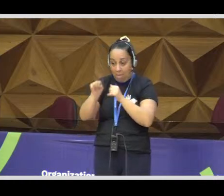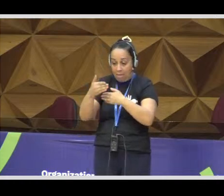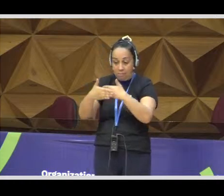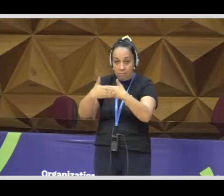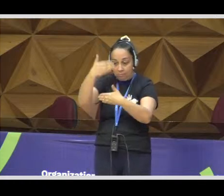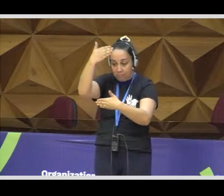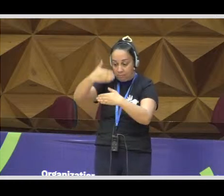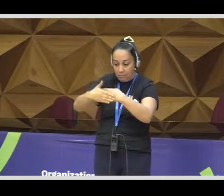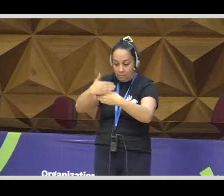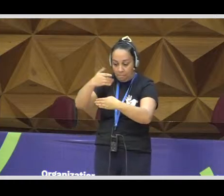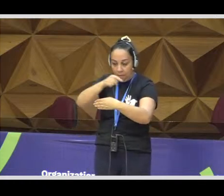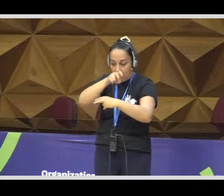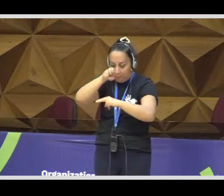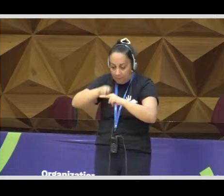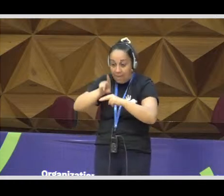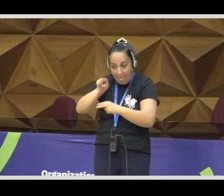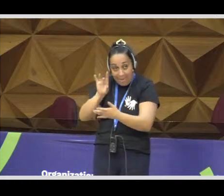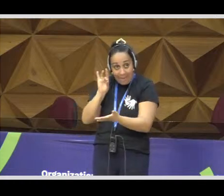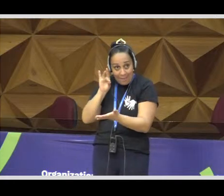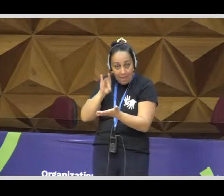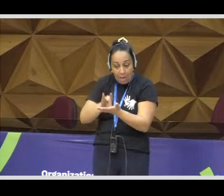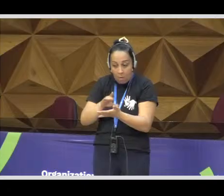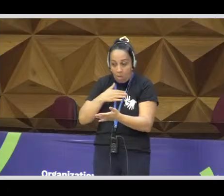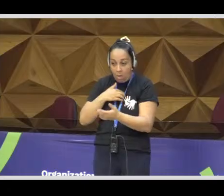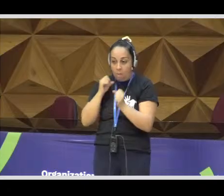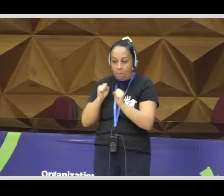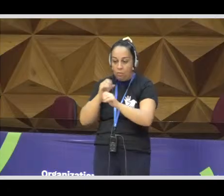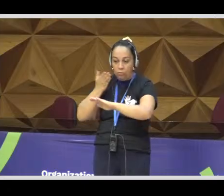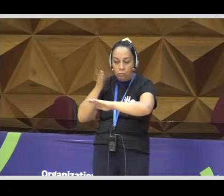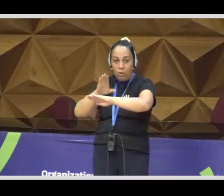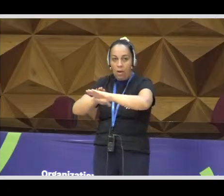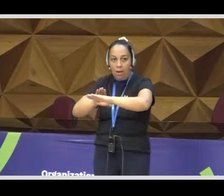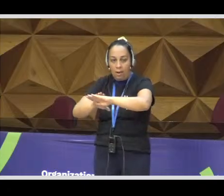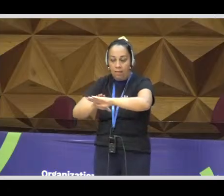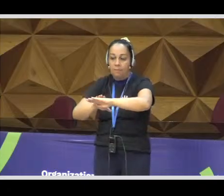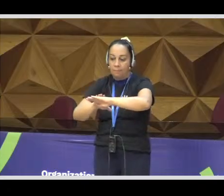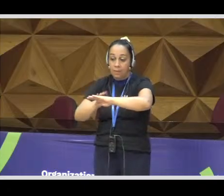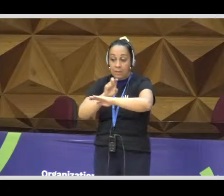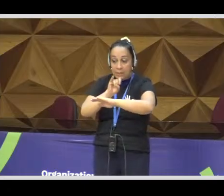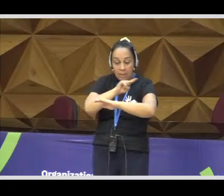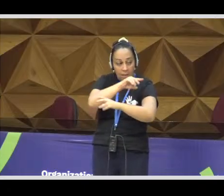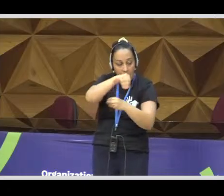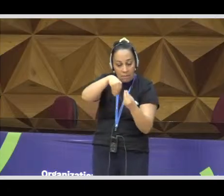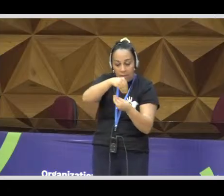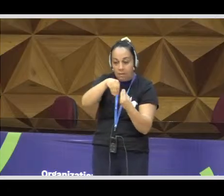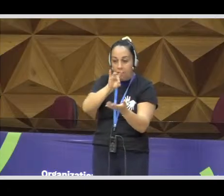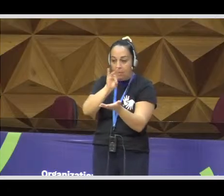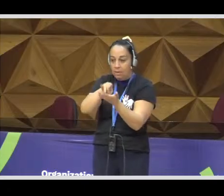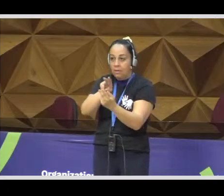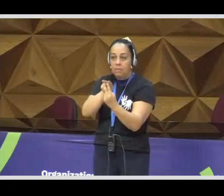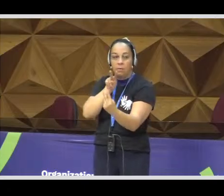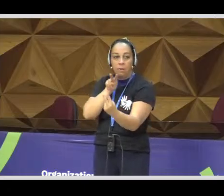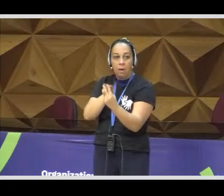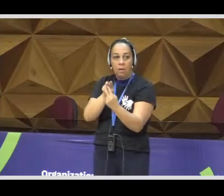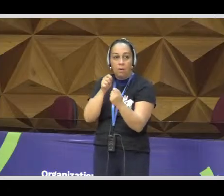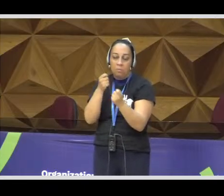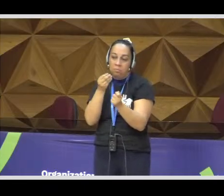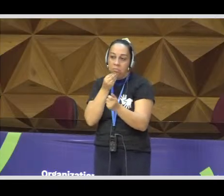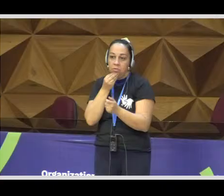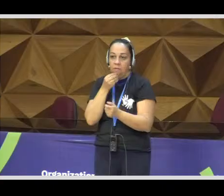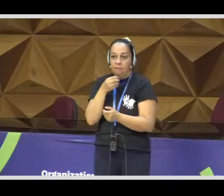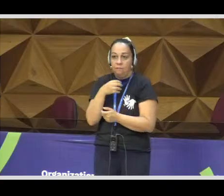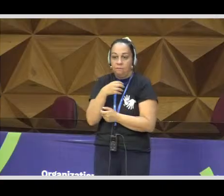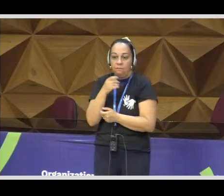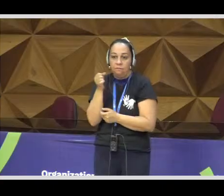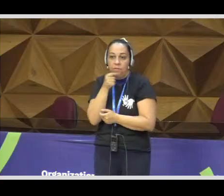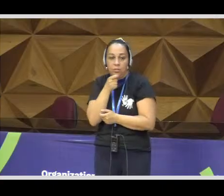that with a virtual reality application, then I can pretend, or it feels like I'm touching on a real solid thing.